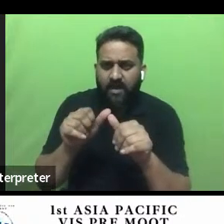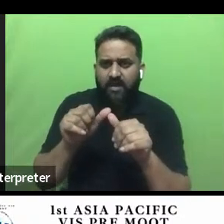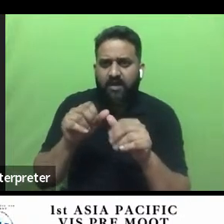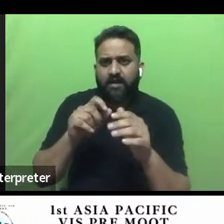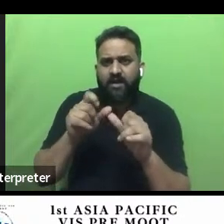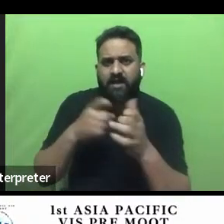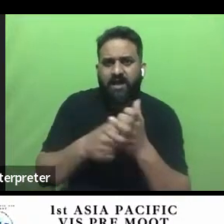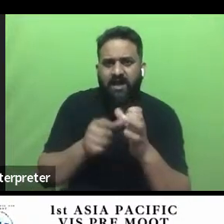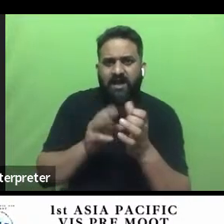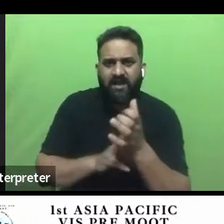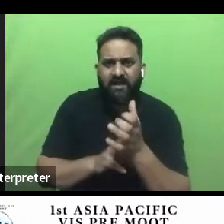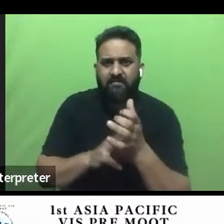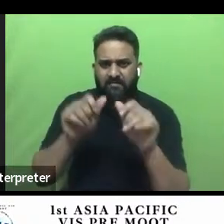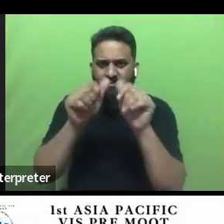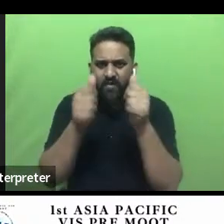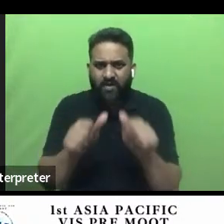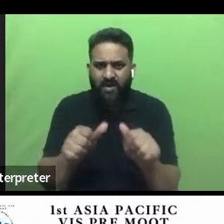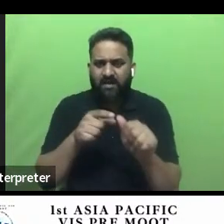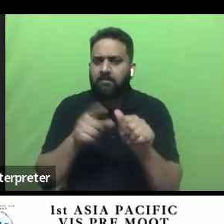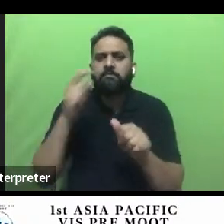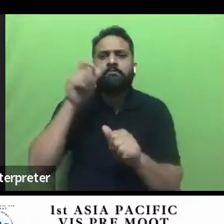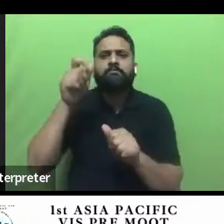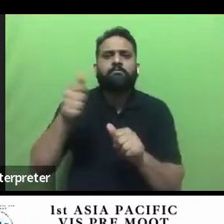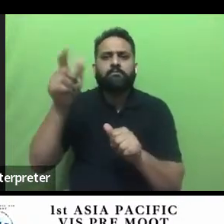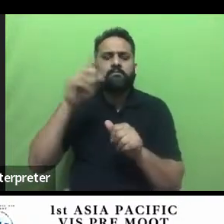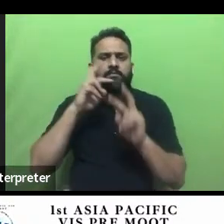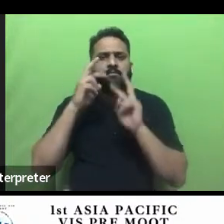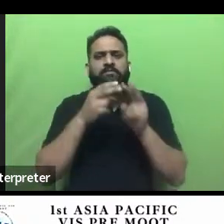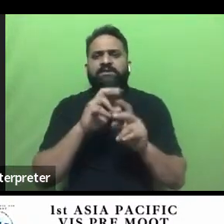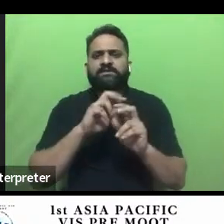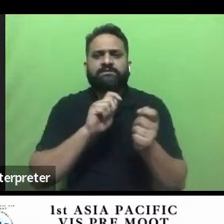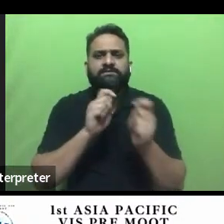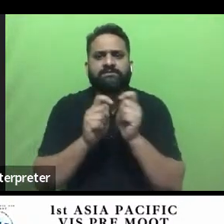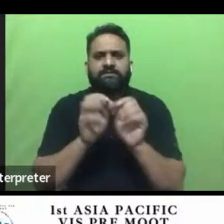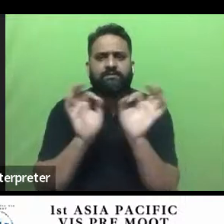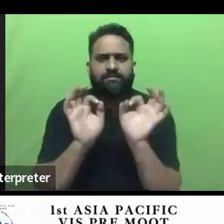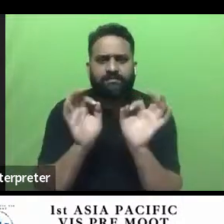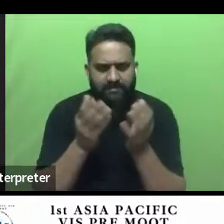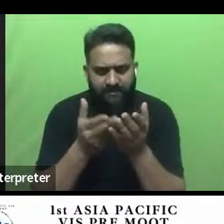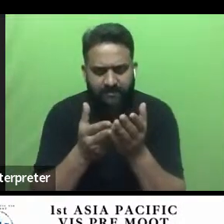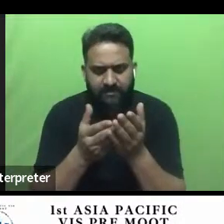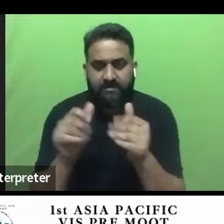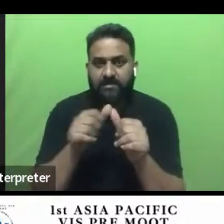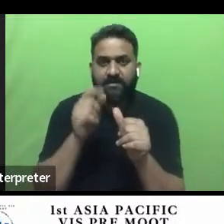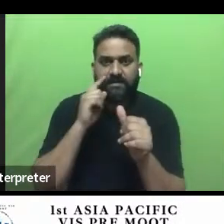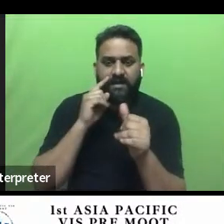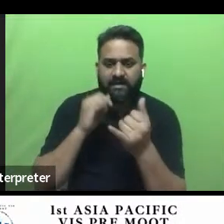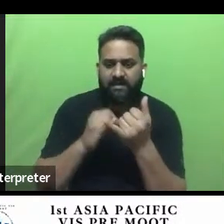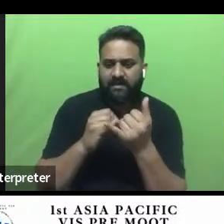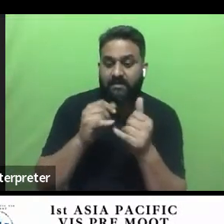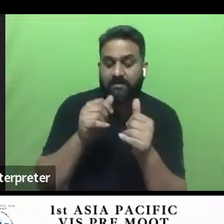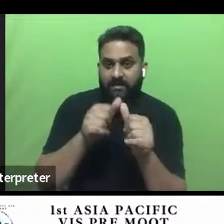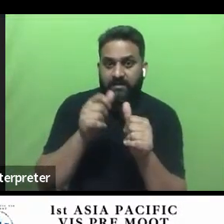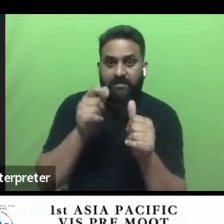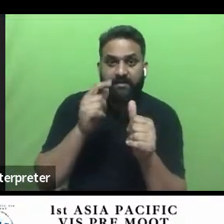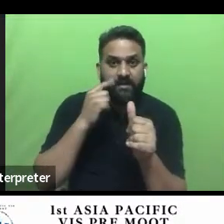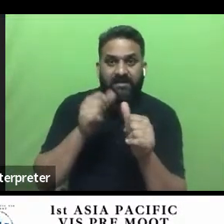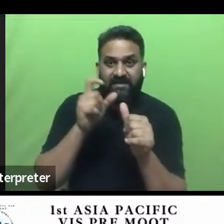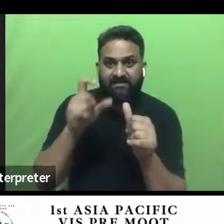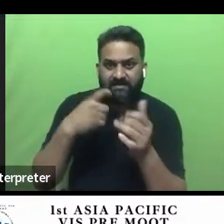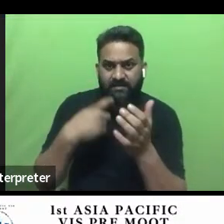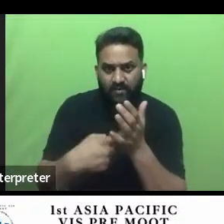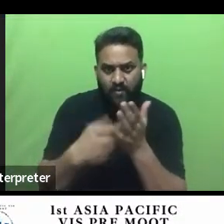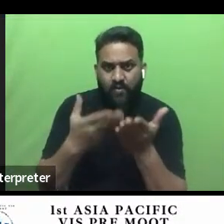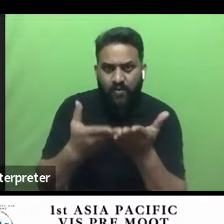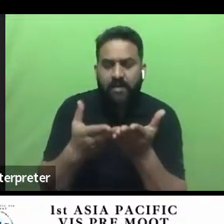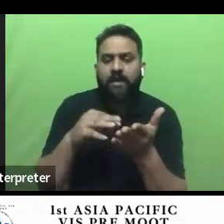Mr. Rain did not correct her and show in any manner that it was the AIAC rules that was to be applied. Therefore, it